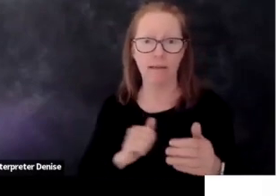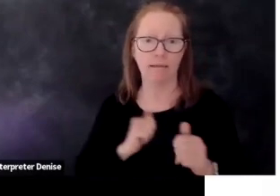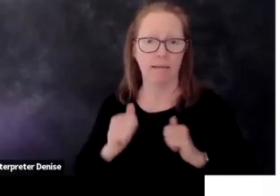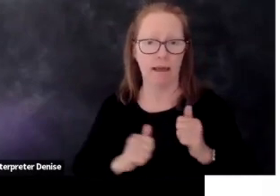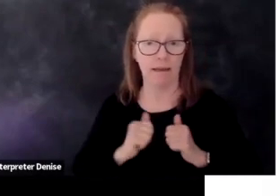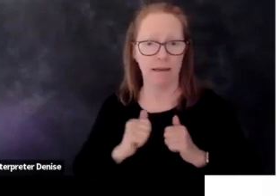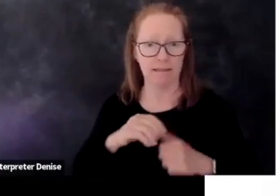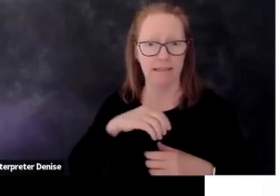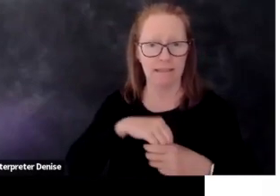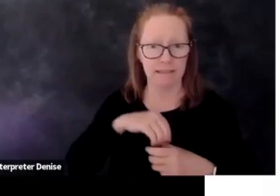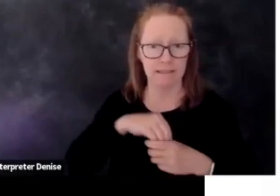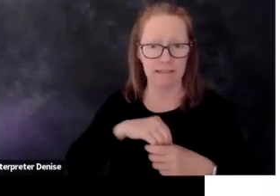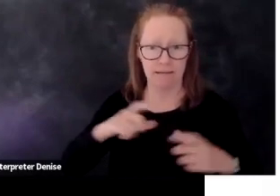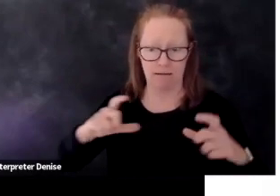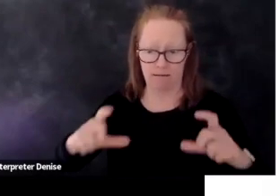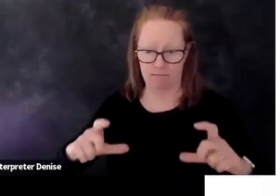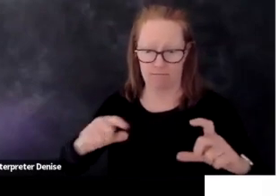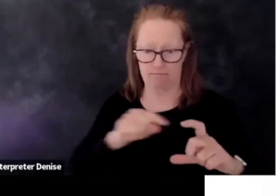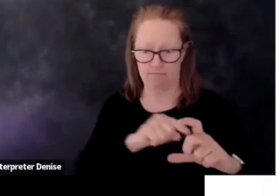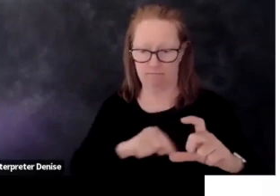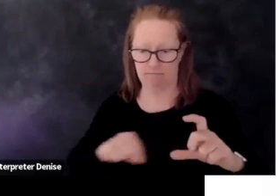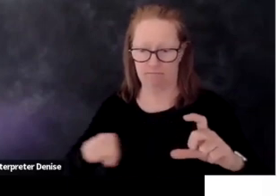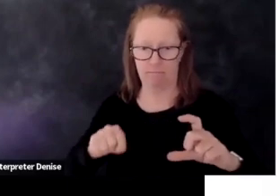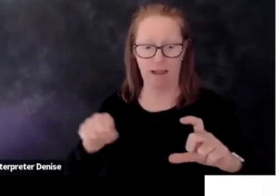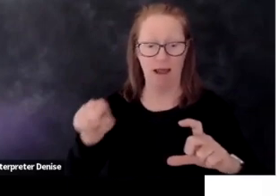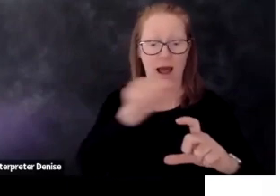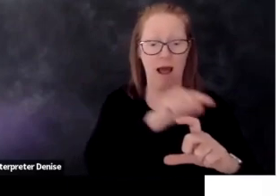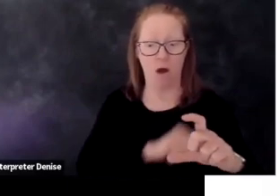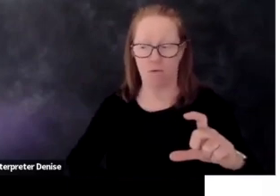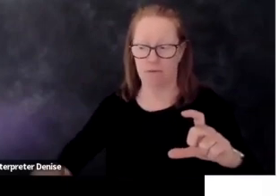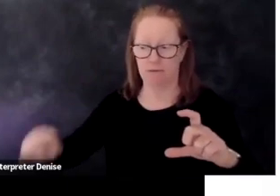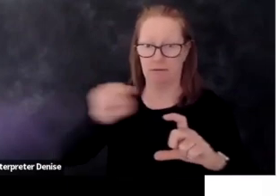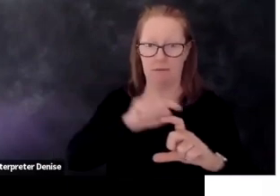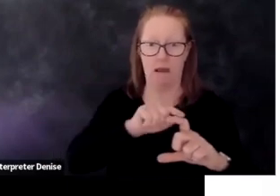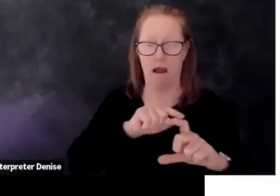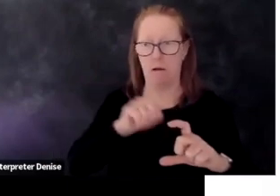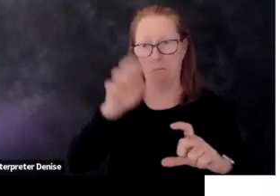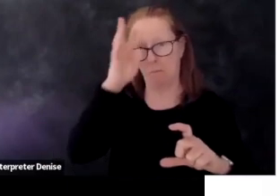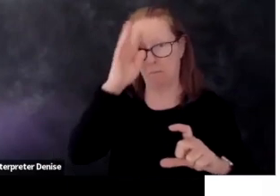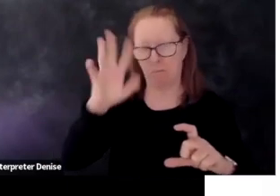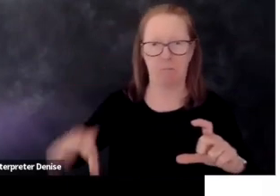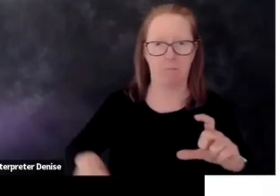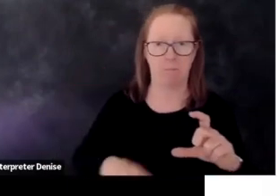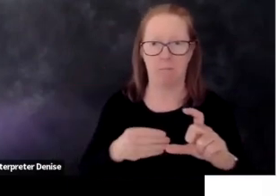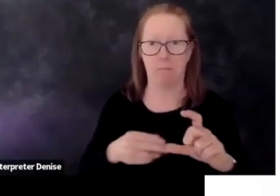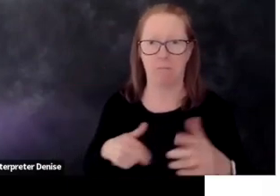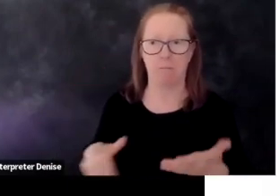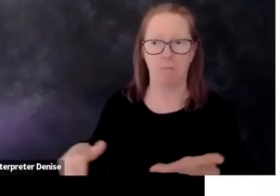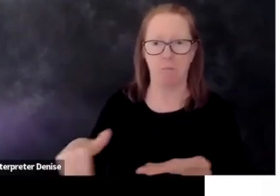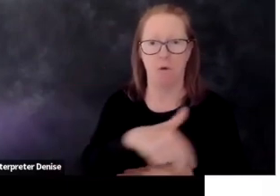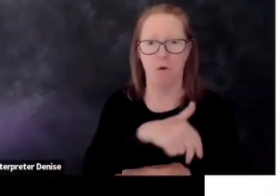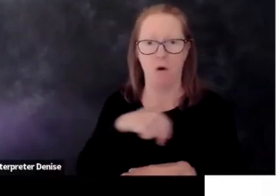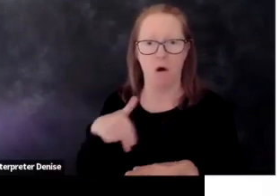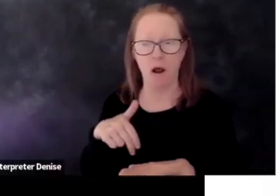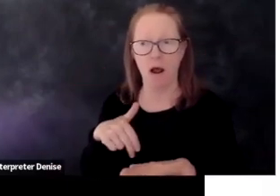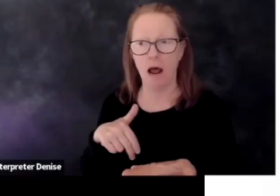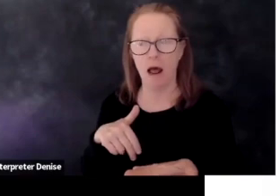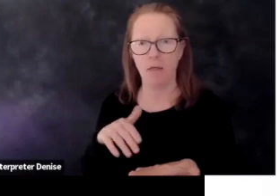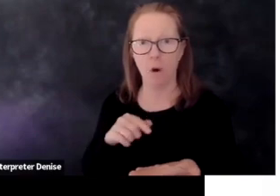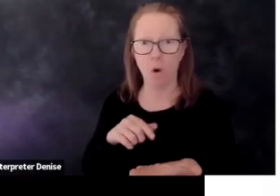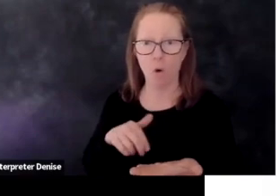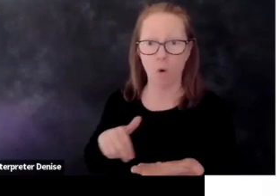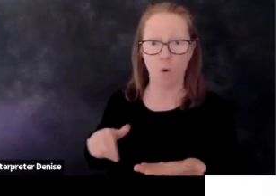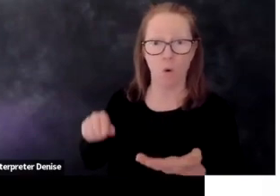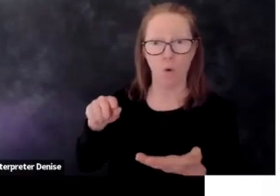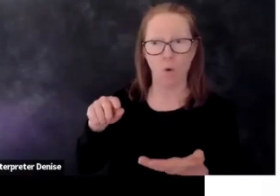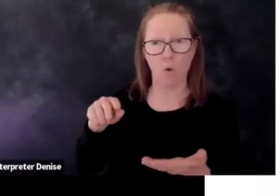inside the perimeter. And we honestly just said, let's just add a track around so folks could walk. Those corners on the existing walking track